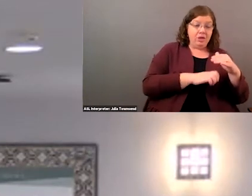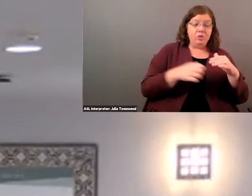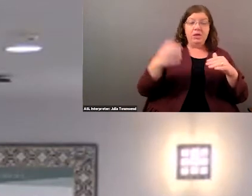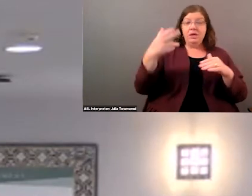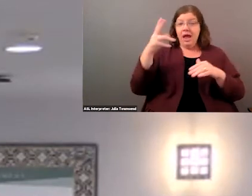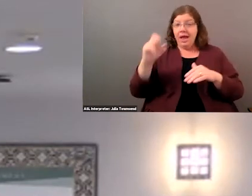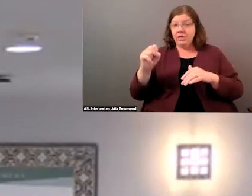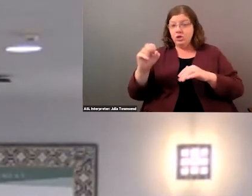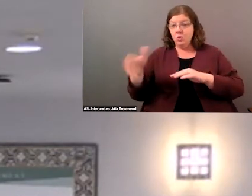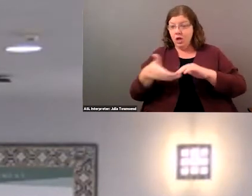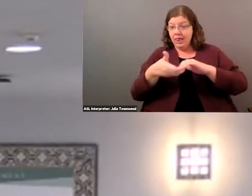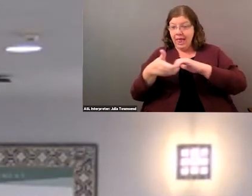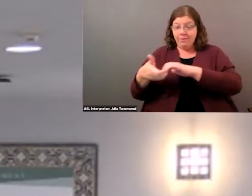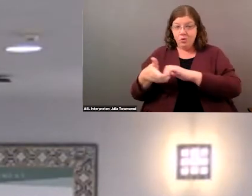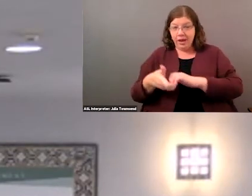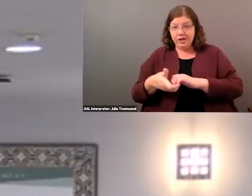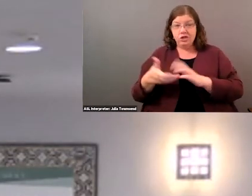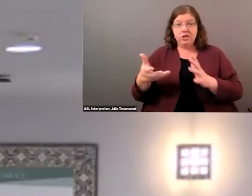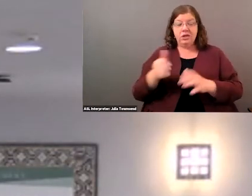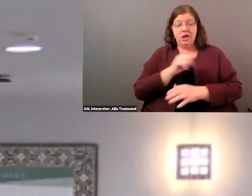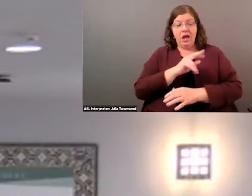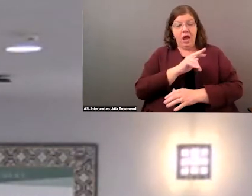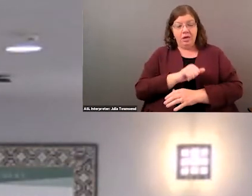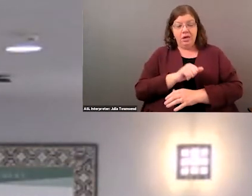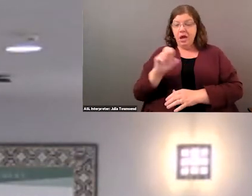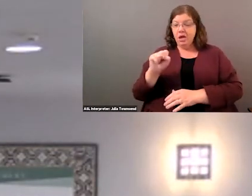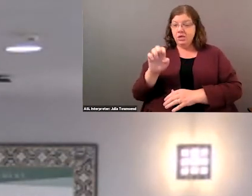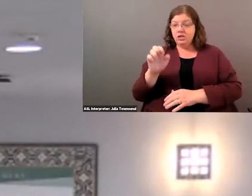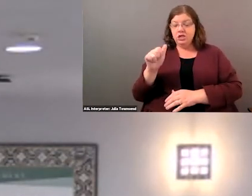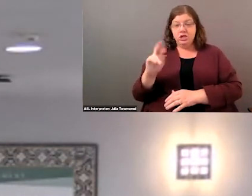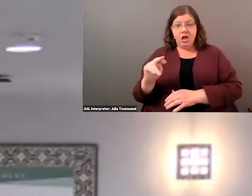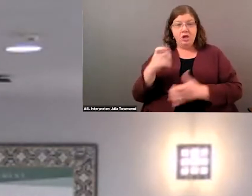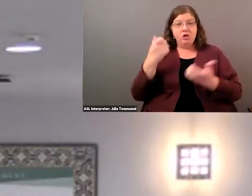one position work for everybody. Mm-hmm.